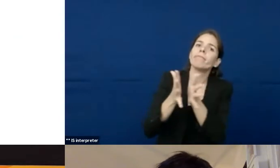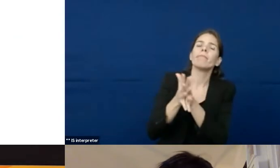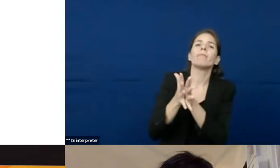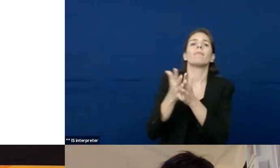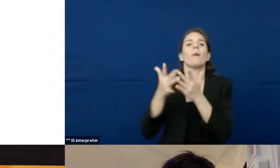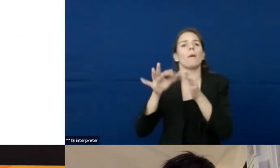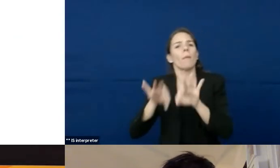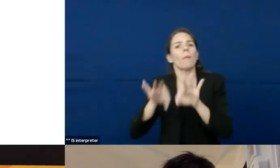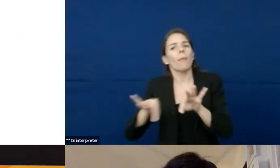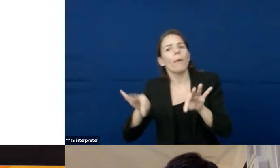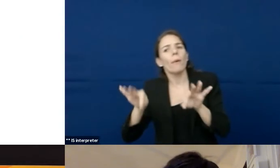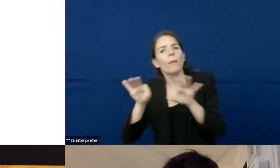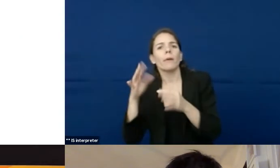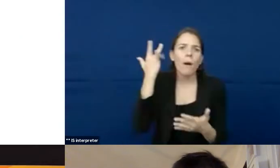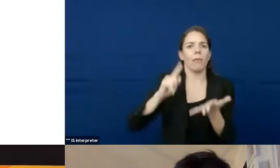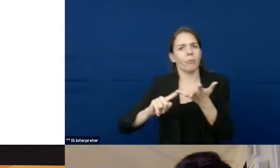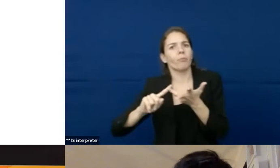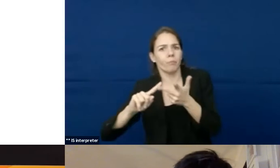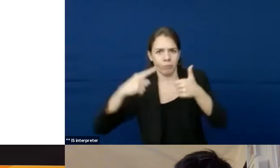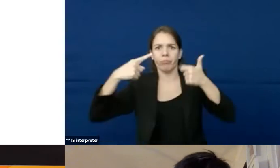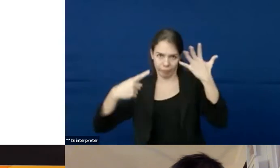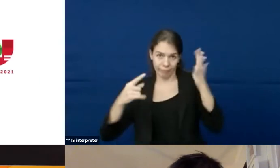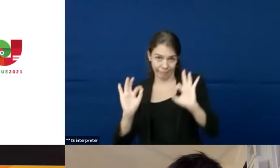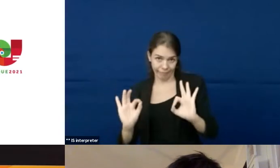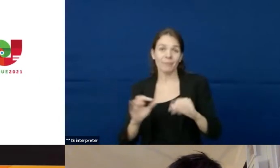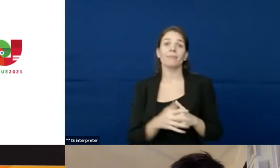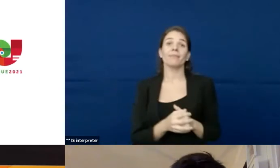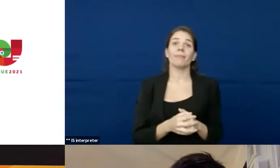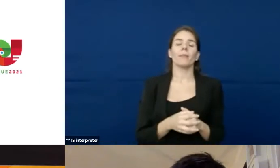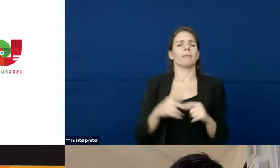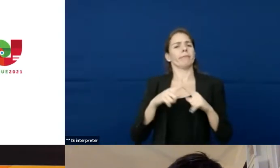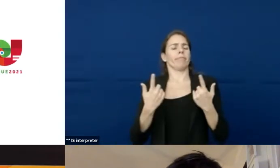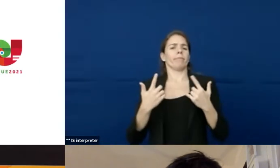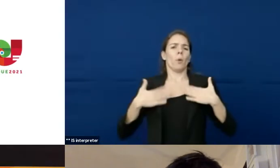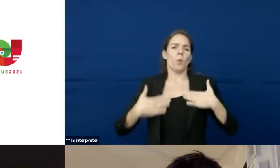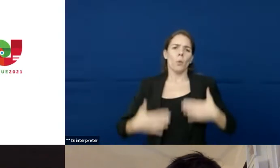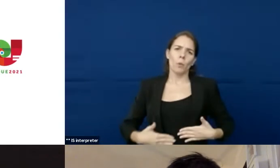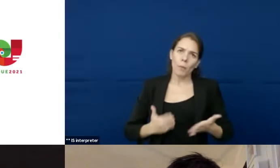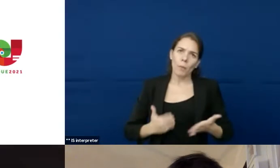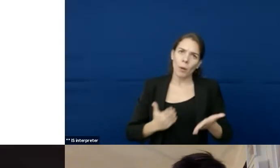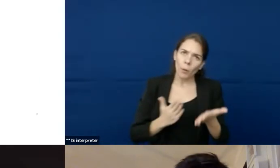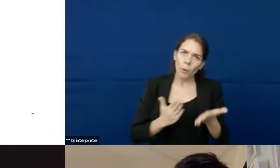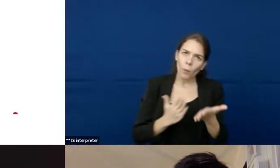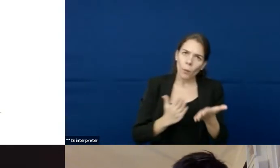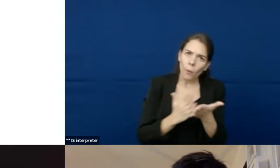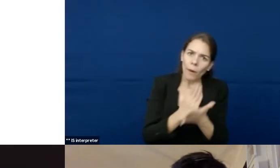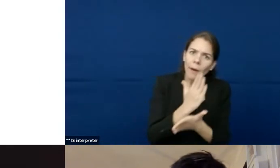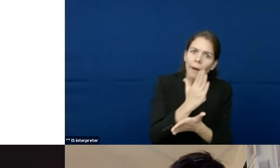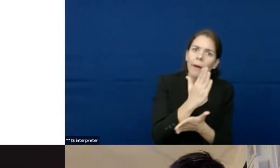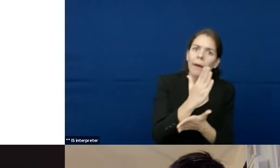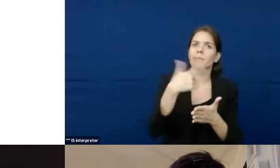number of events, I've heard it about importance of building capacity of women's rights and civil society organizations. So I'd like to